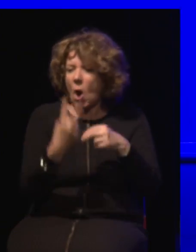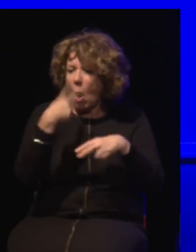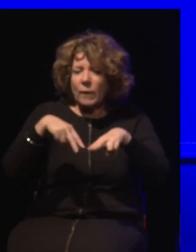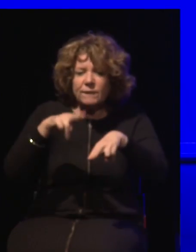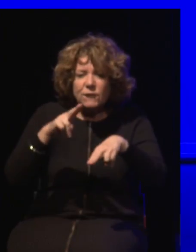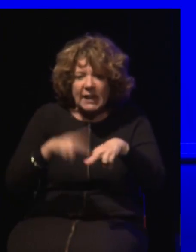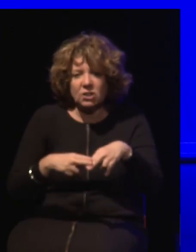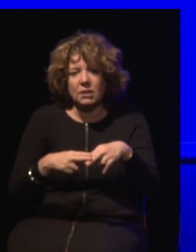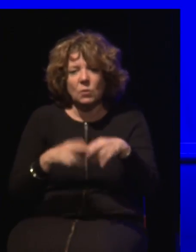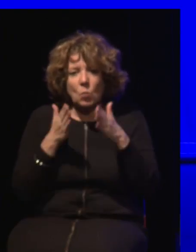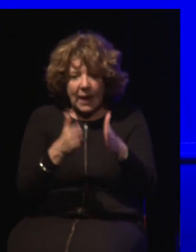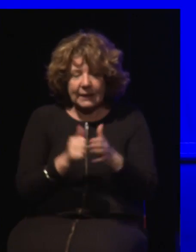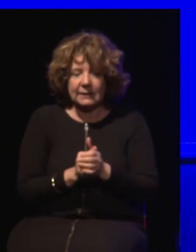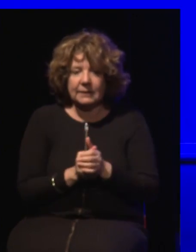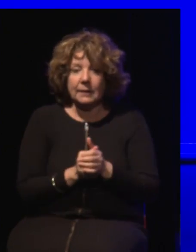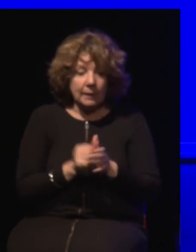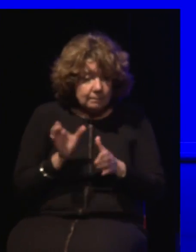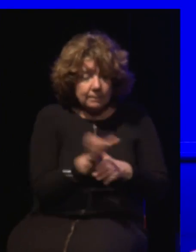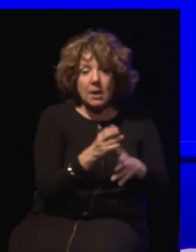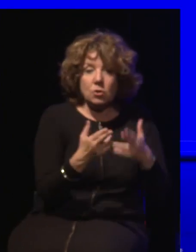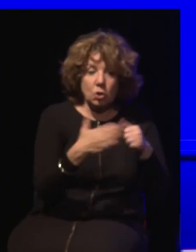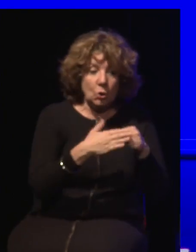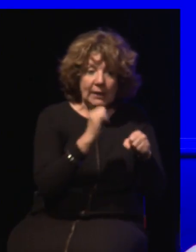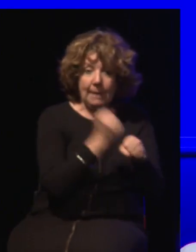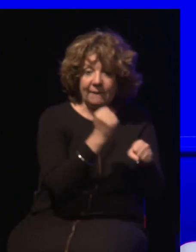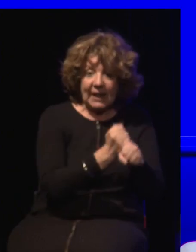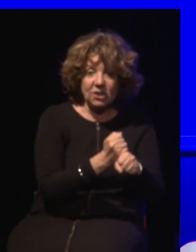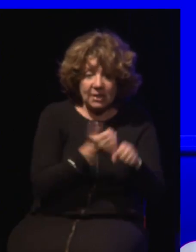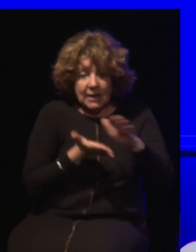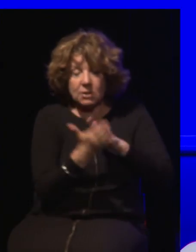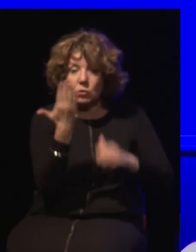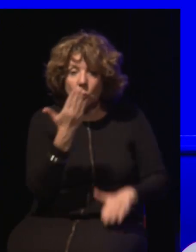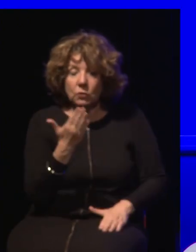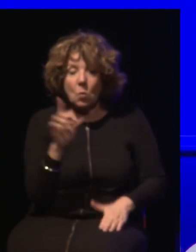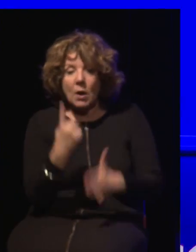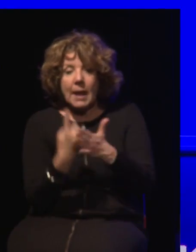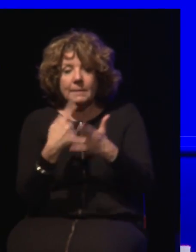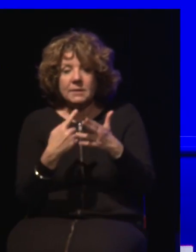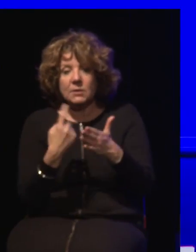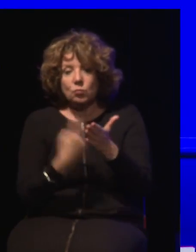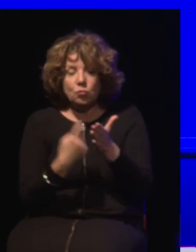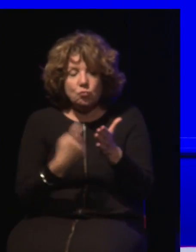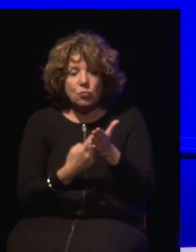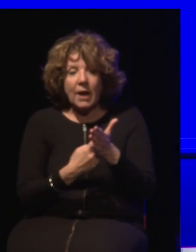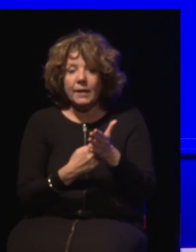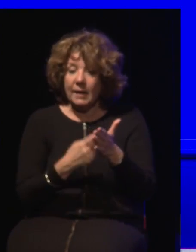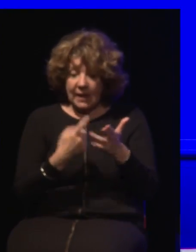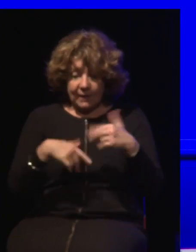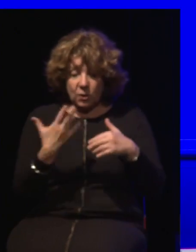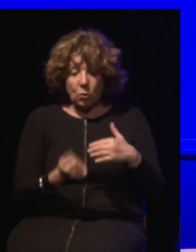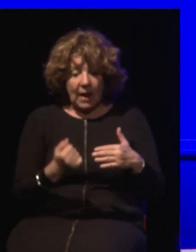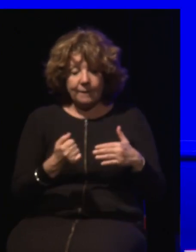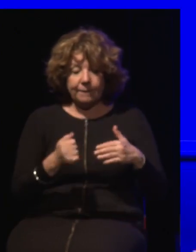one. What if, instead of grading students by age and giving them only one chance to succeed on an